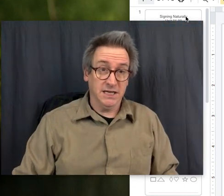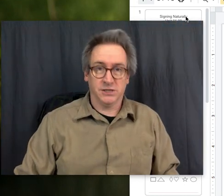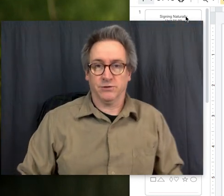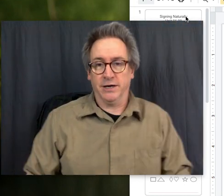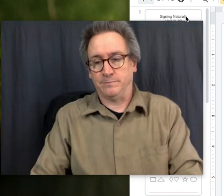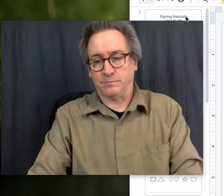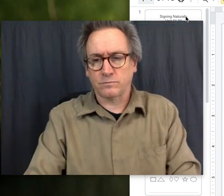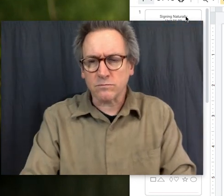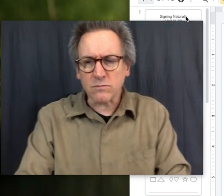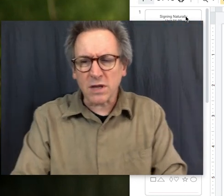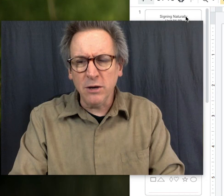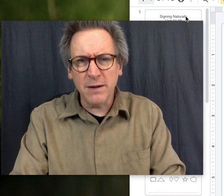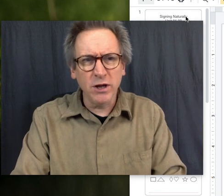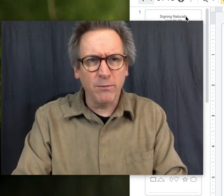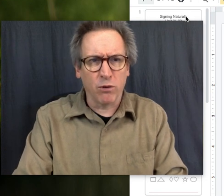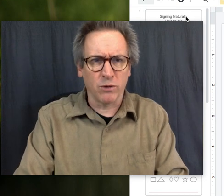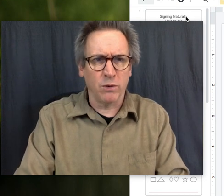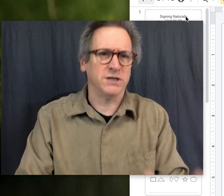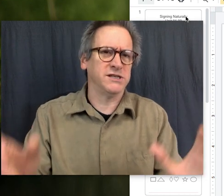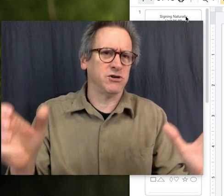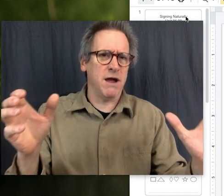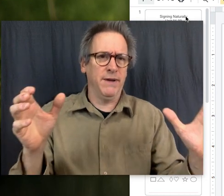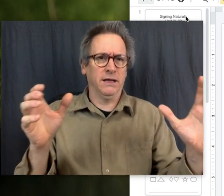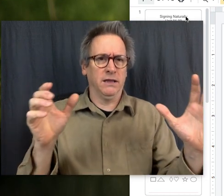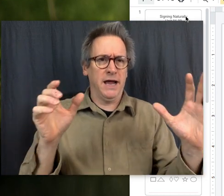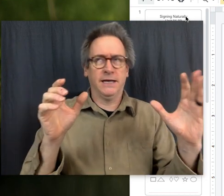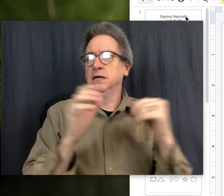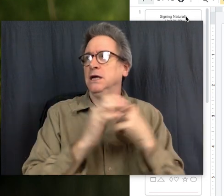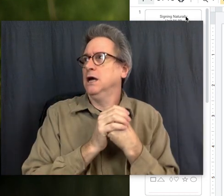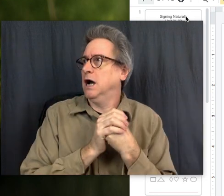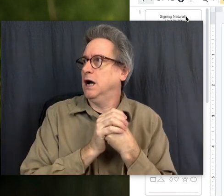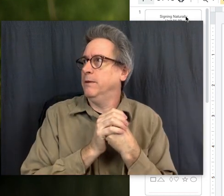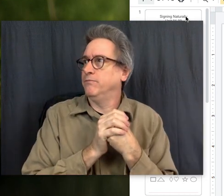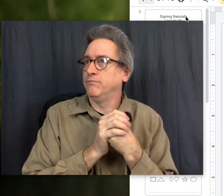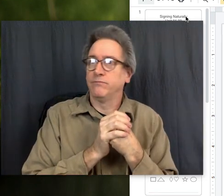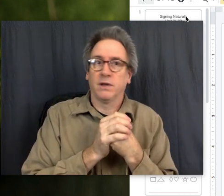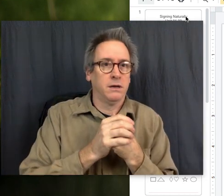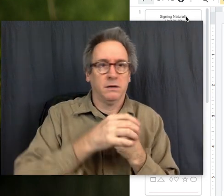to illustrate. It'll become really important when we're describing like